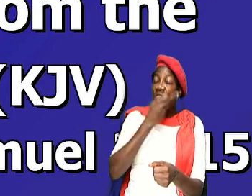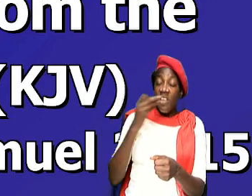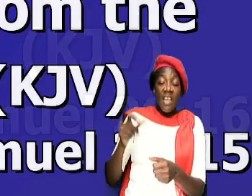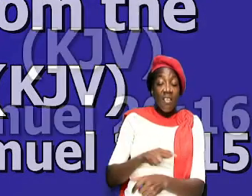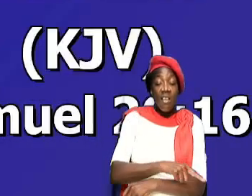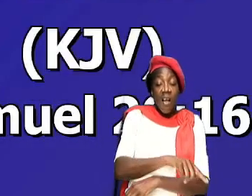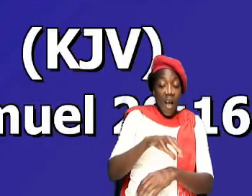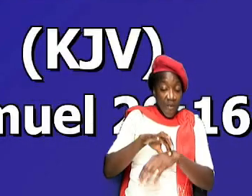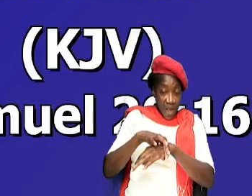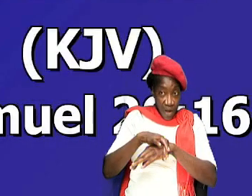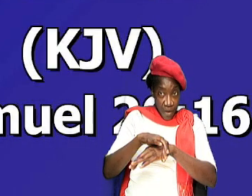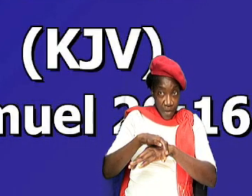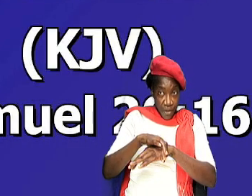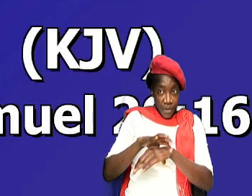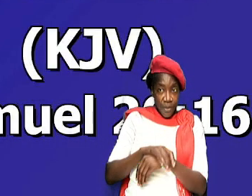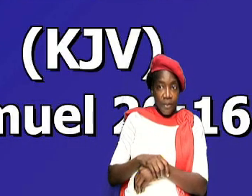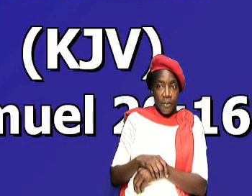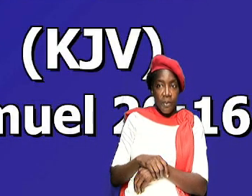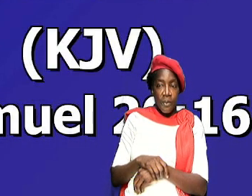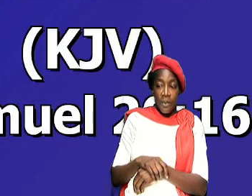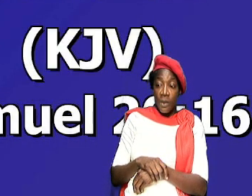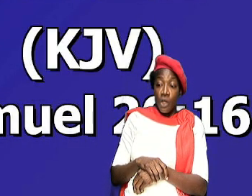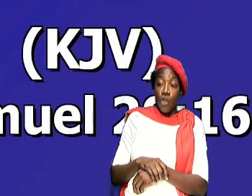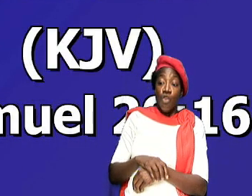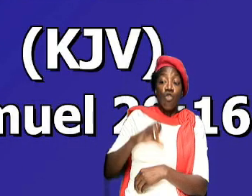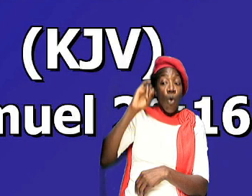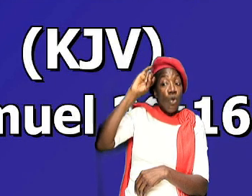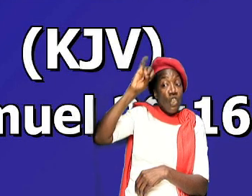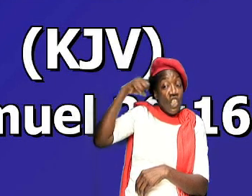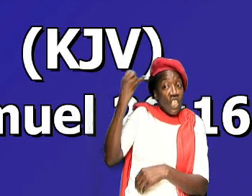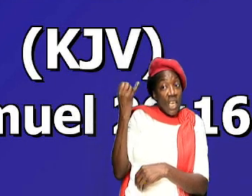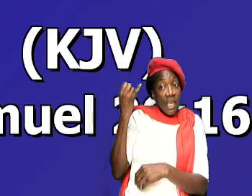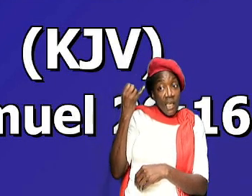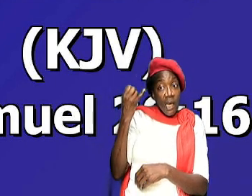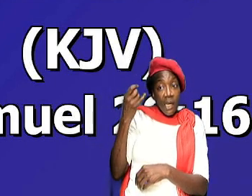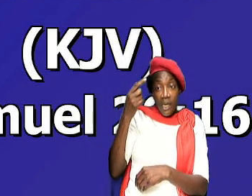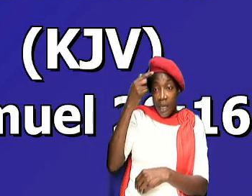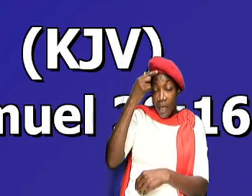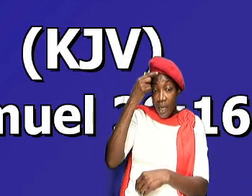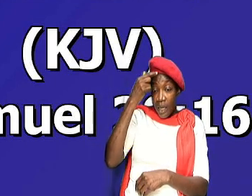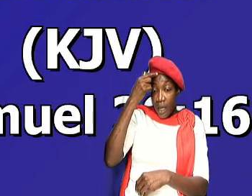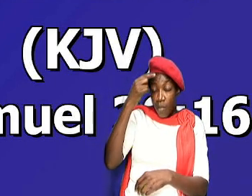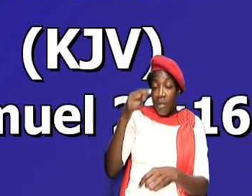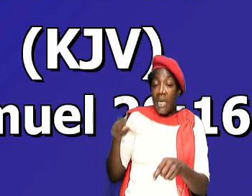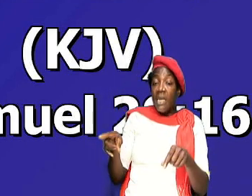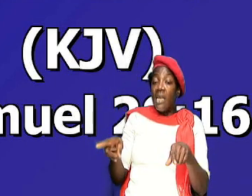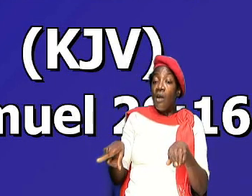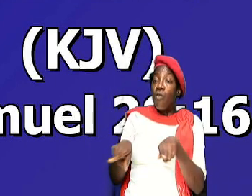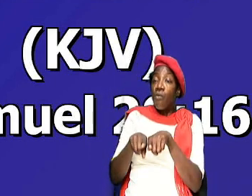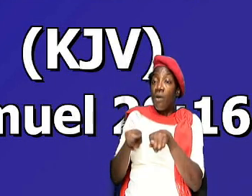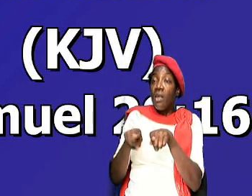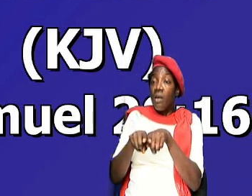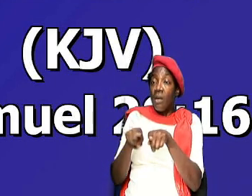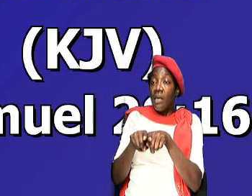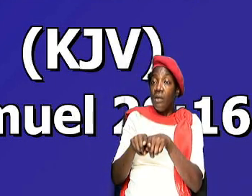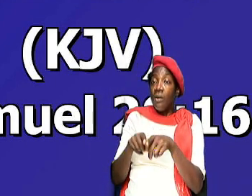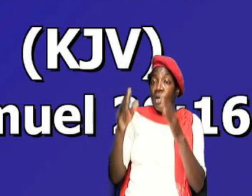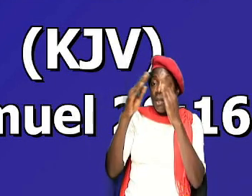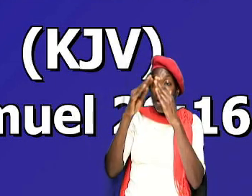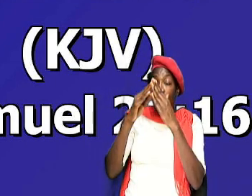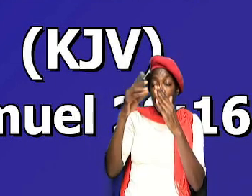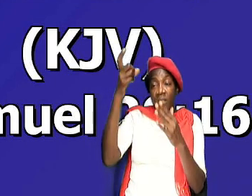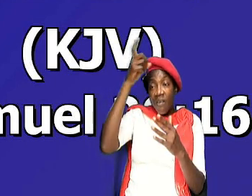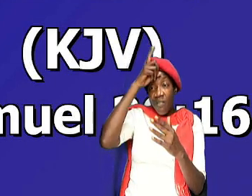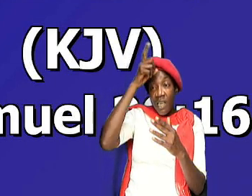earth. So Jonathan made a covenant with the house of David, saying, let the Lord